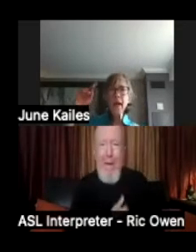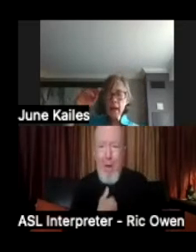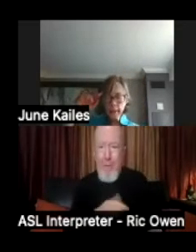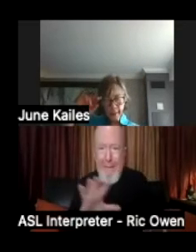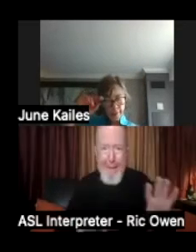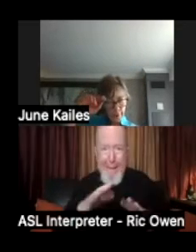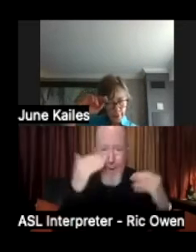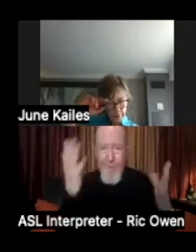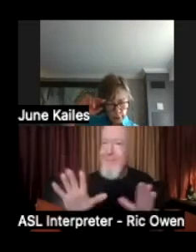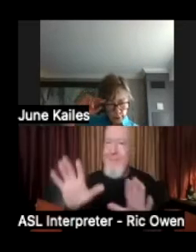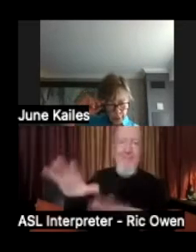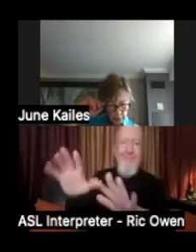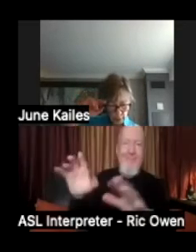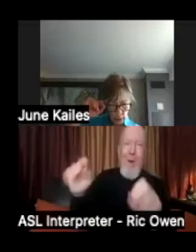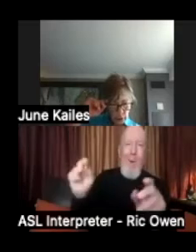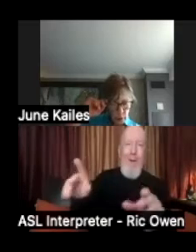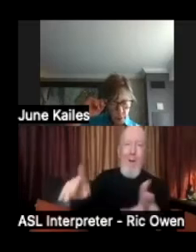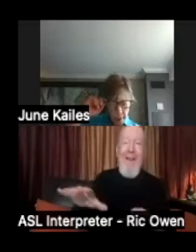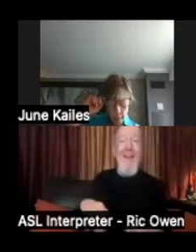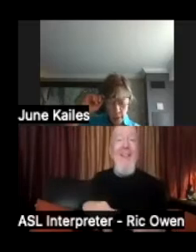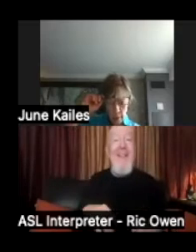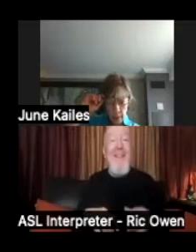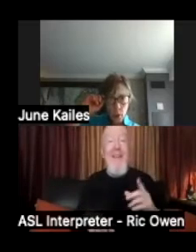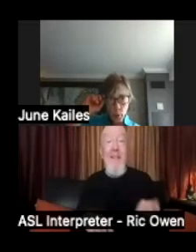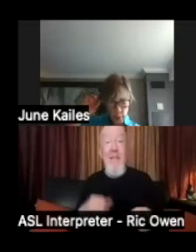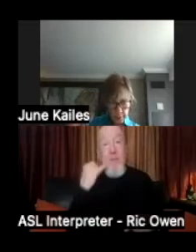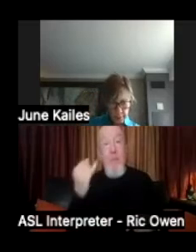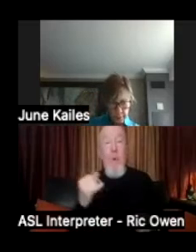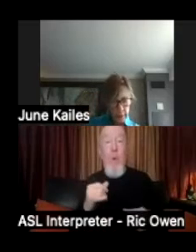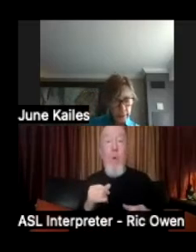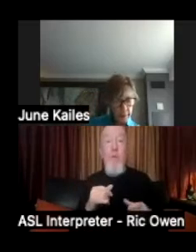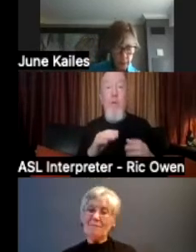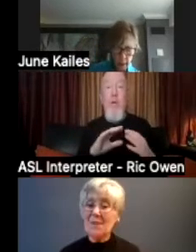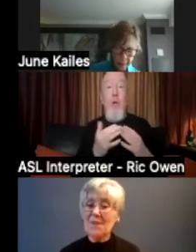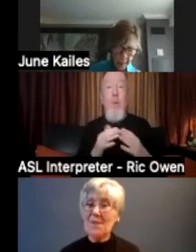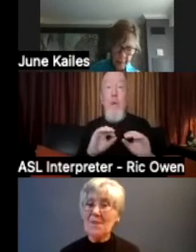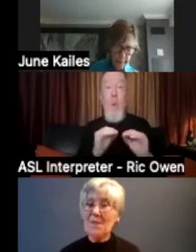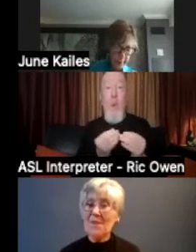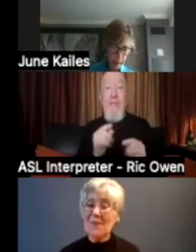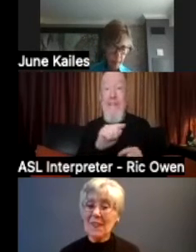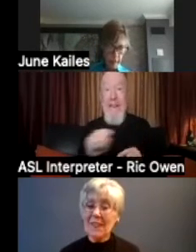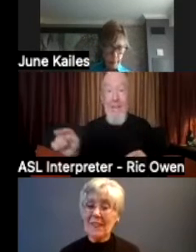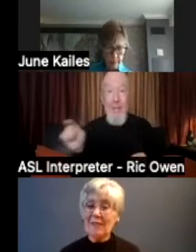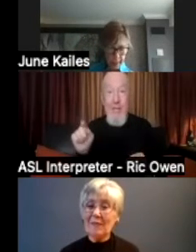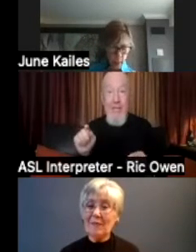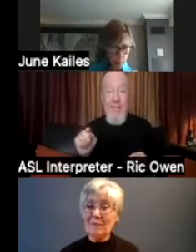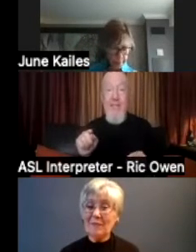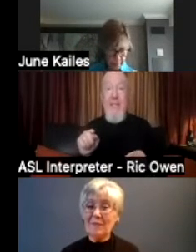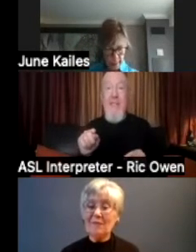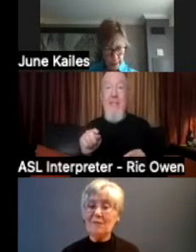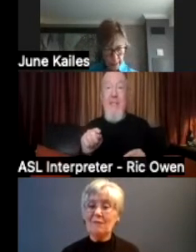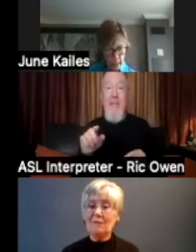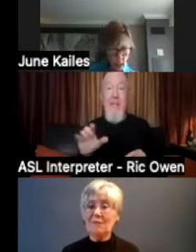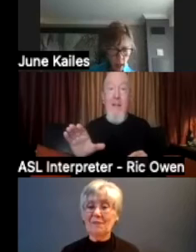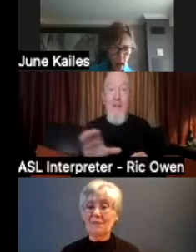Anyway, life safety checks done by community organizations can really help people get what